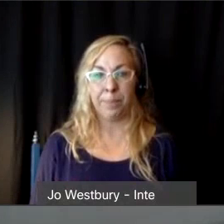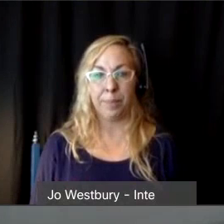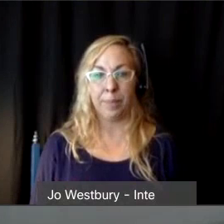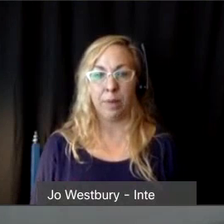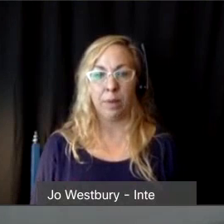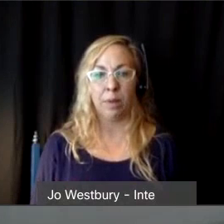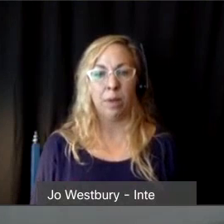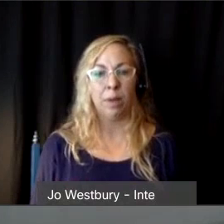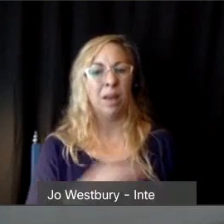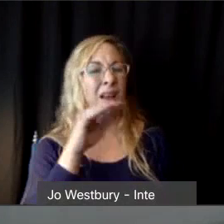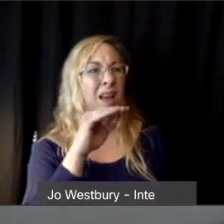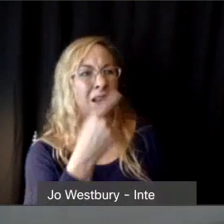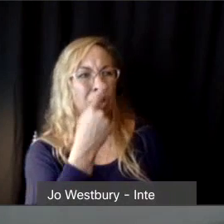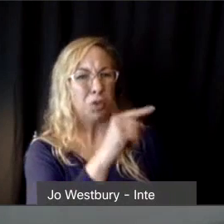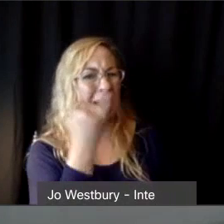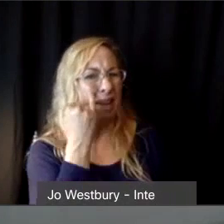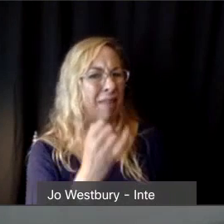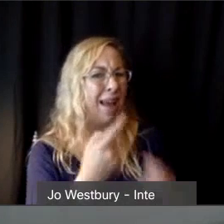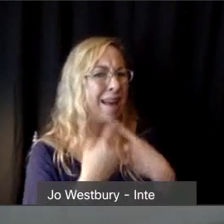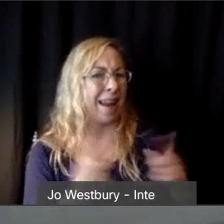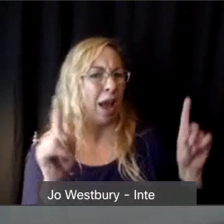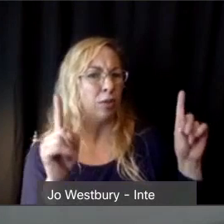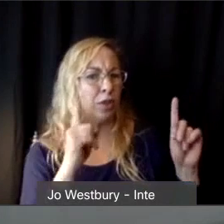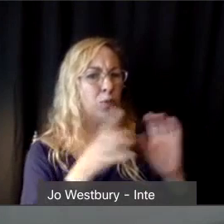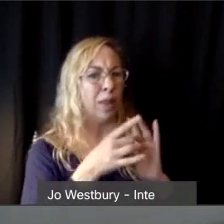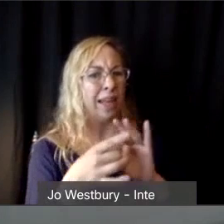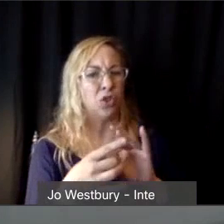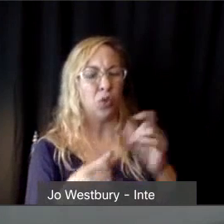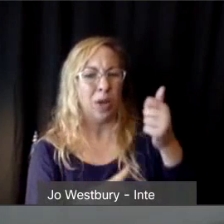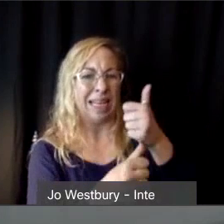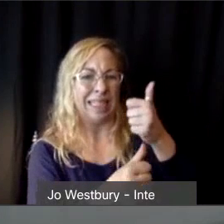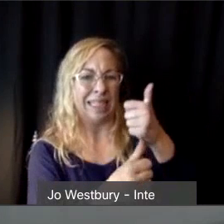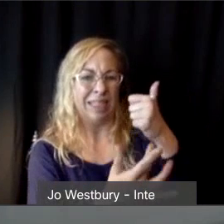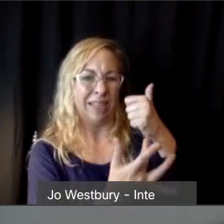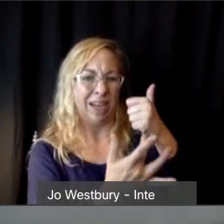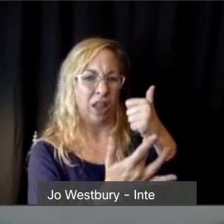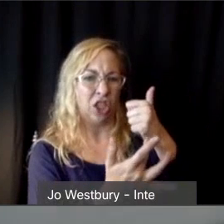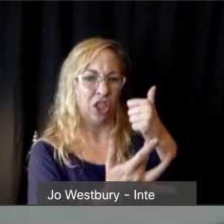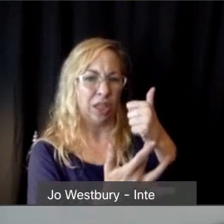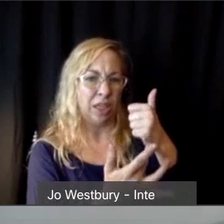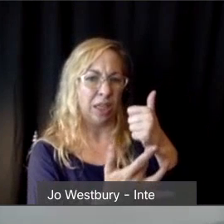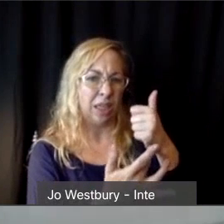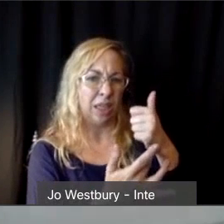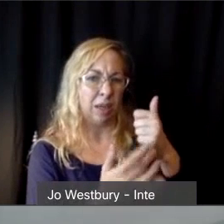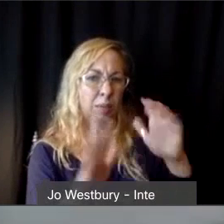Director Reese, can I just jump in with an announcement for providers in the assistive technology service for a moment?